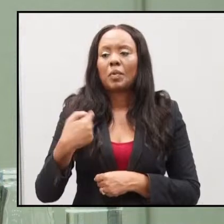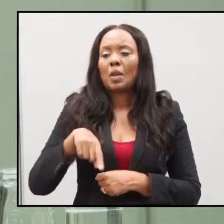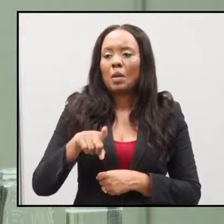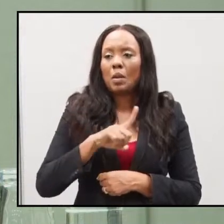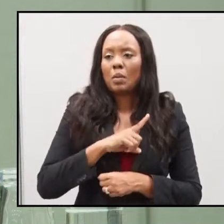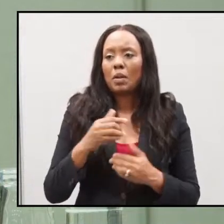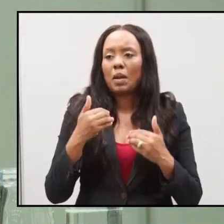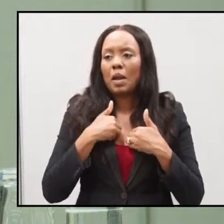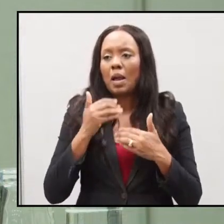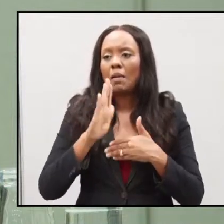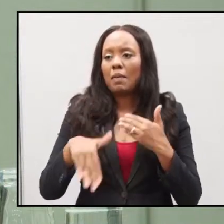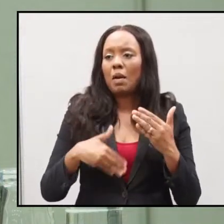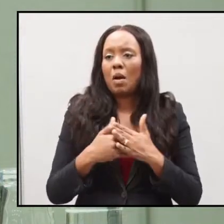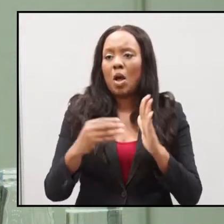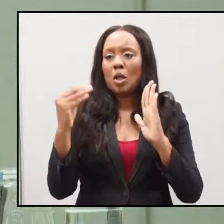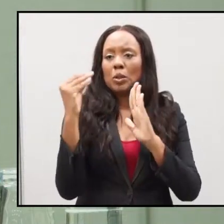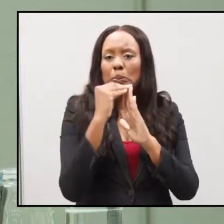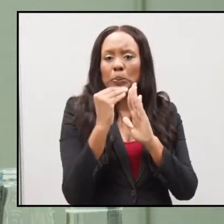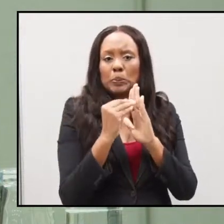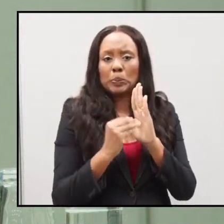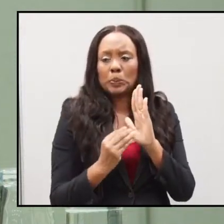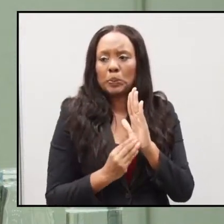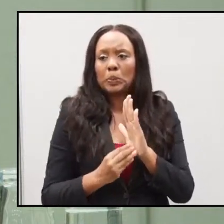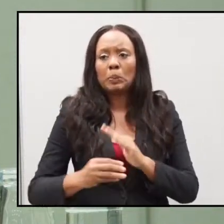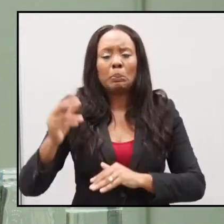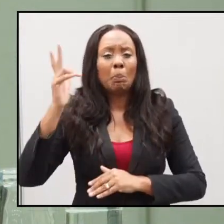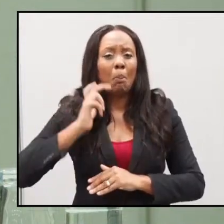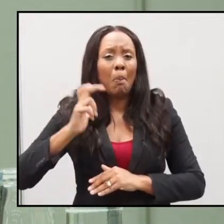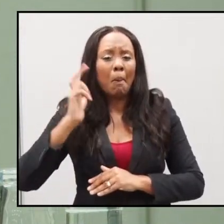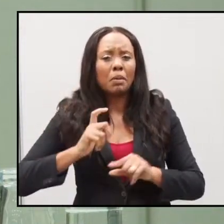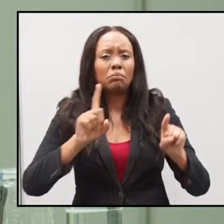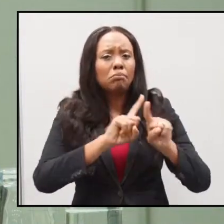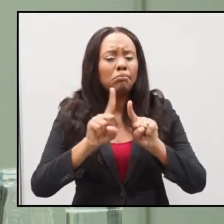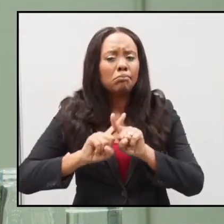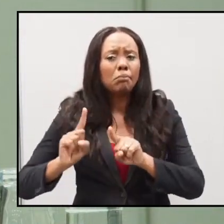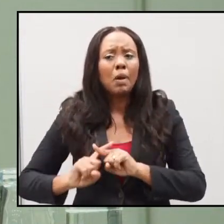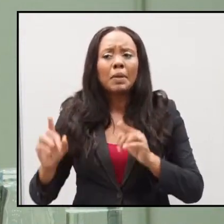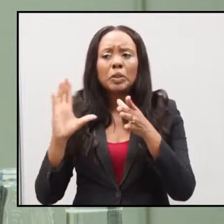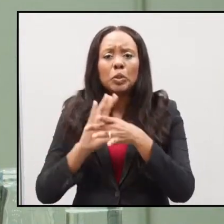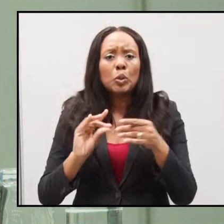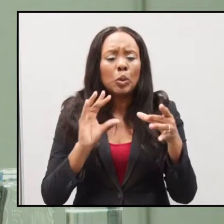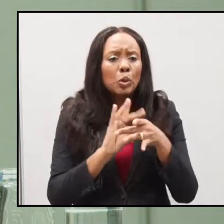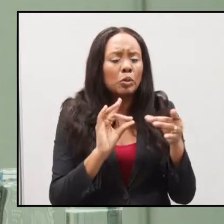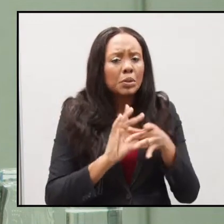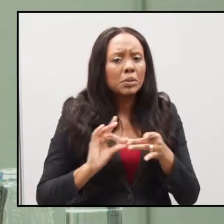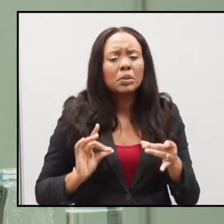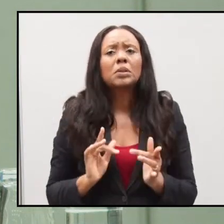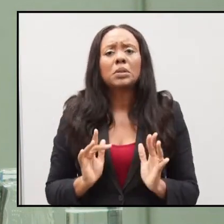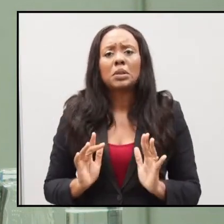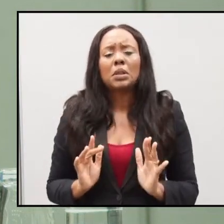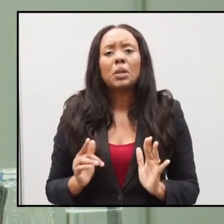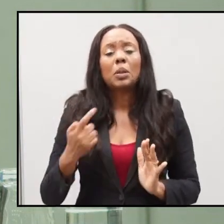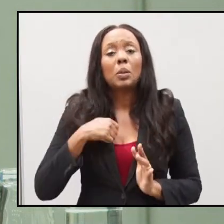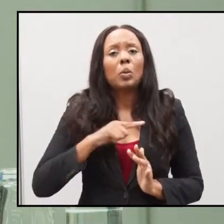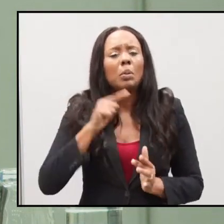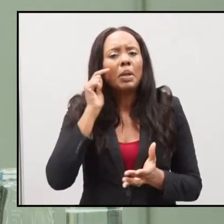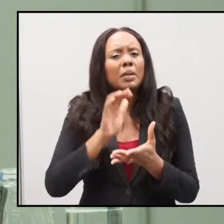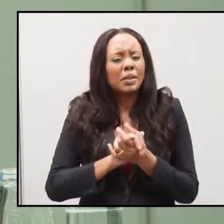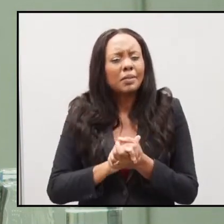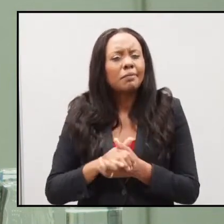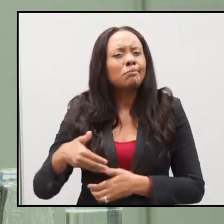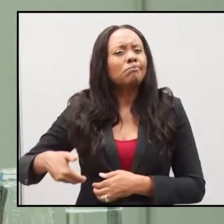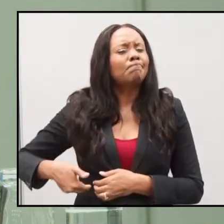and unearth the many stories in their current format and future state, it is believed that on the heels